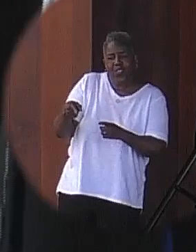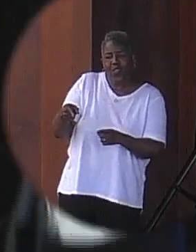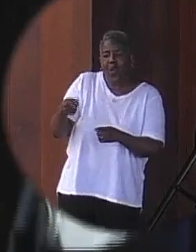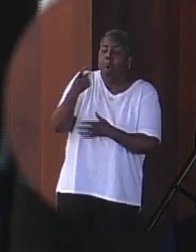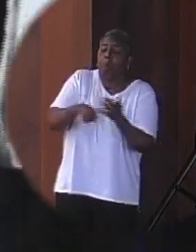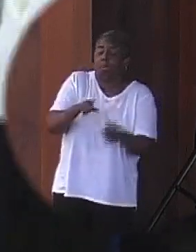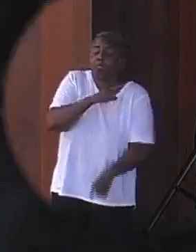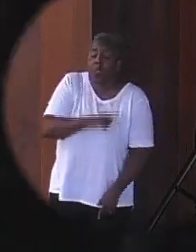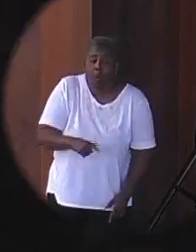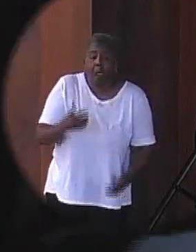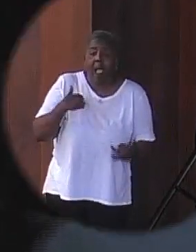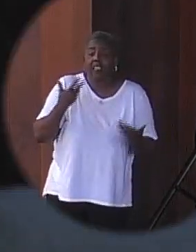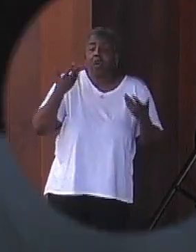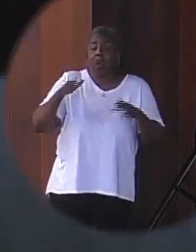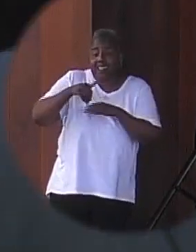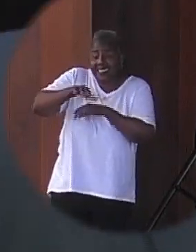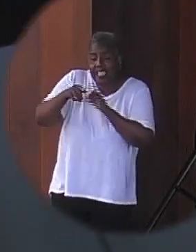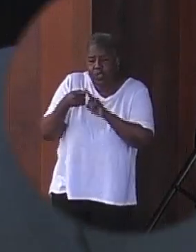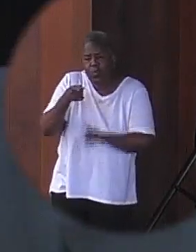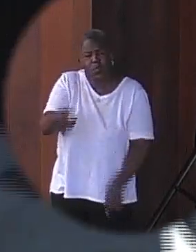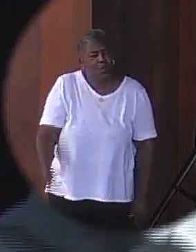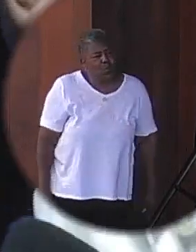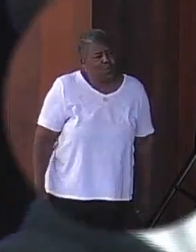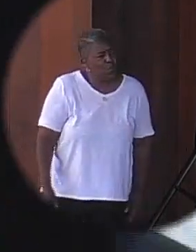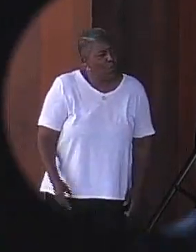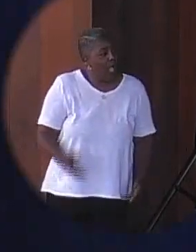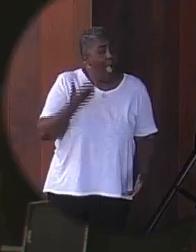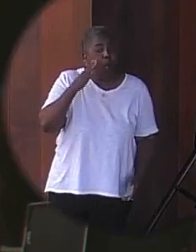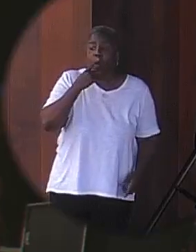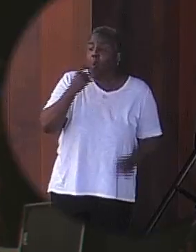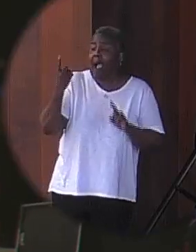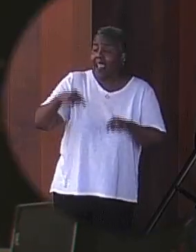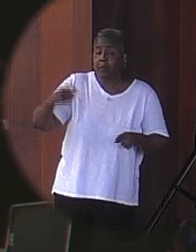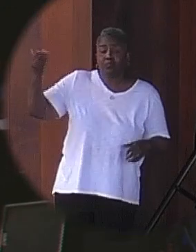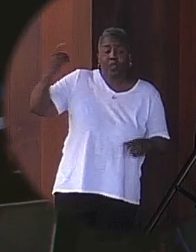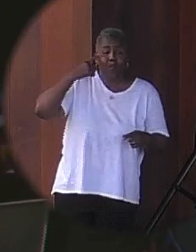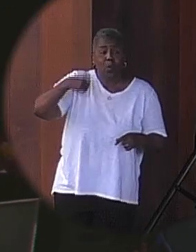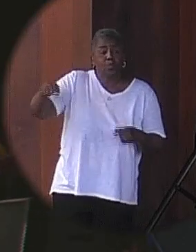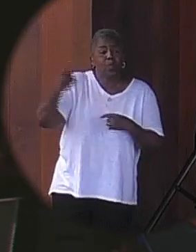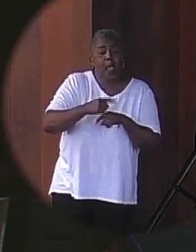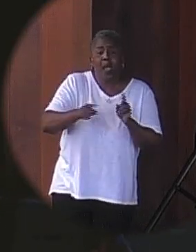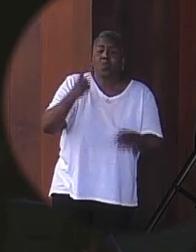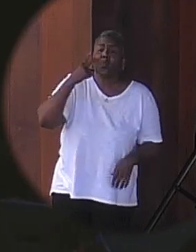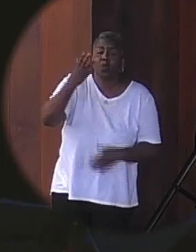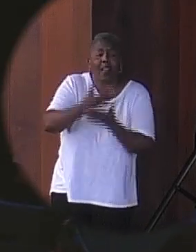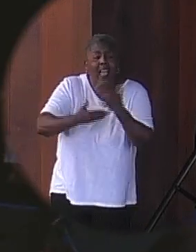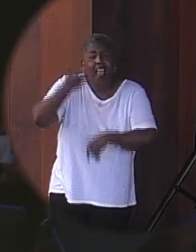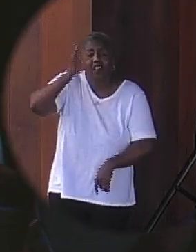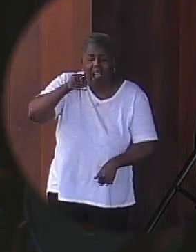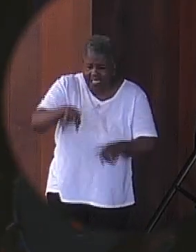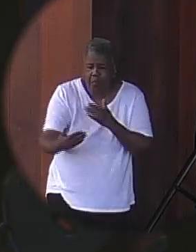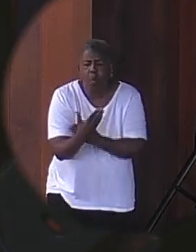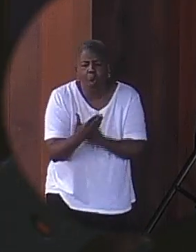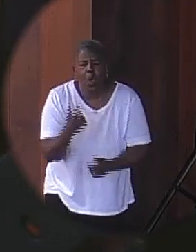the Lord has sent to you. I don't know who I came to preach today, but you saw the hand of God this